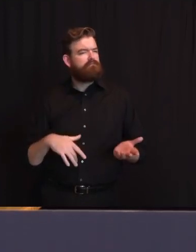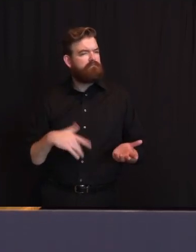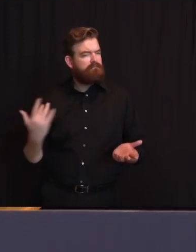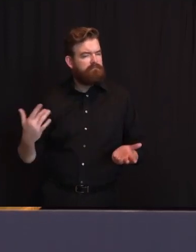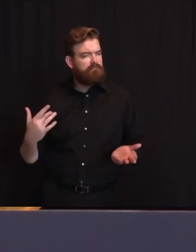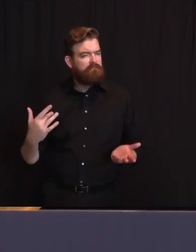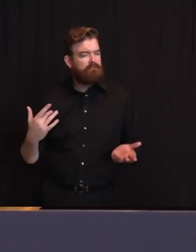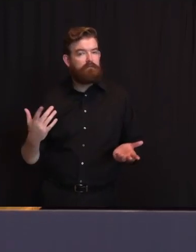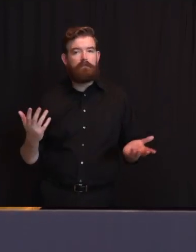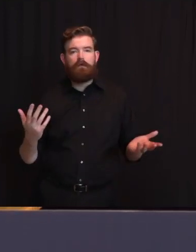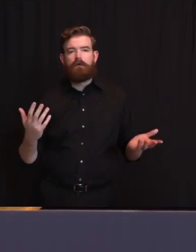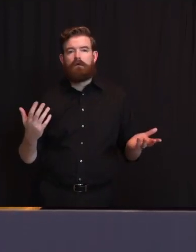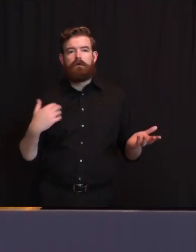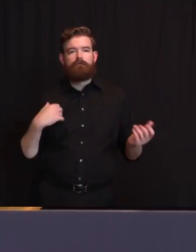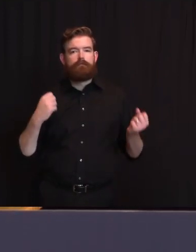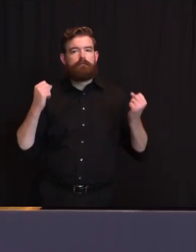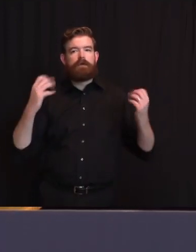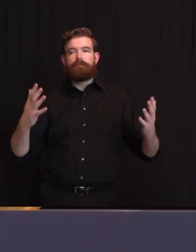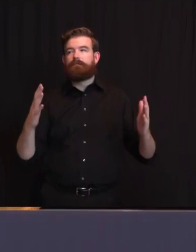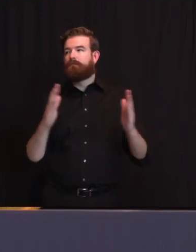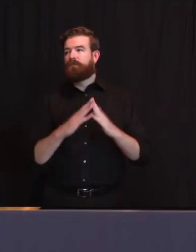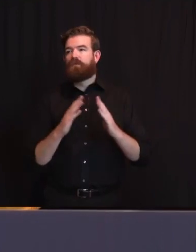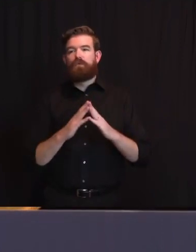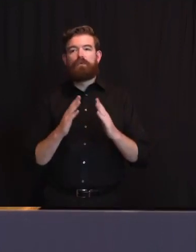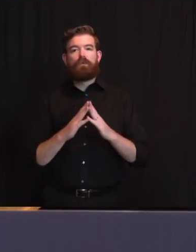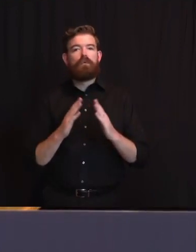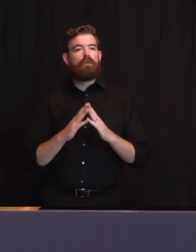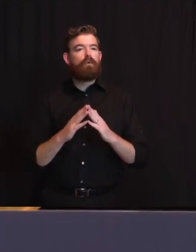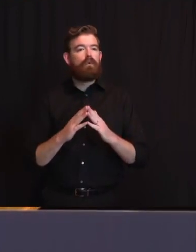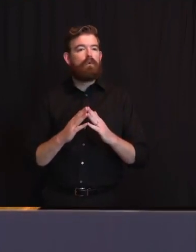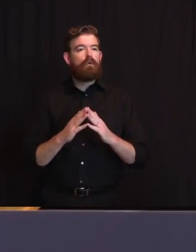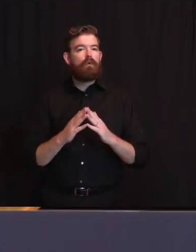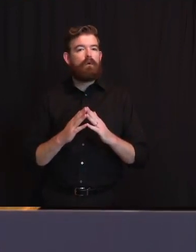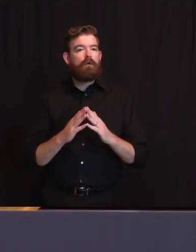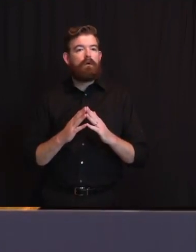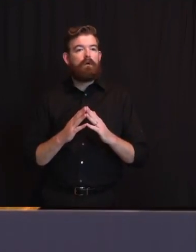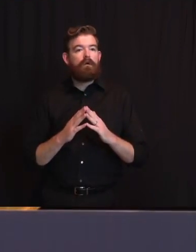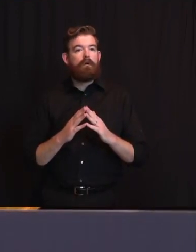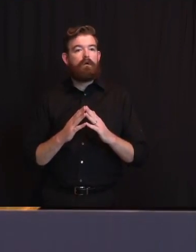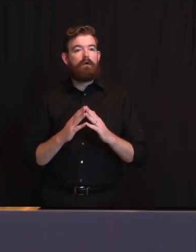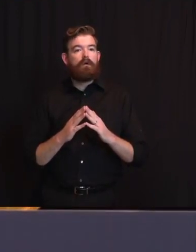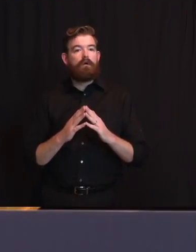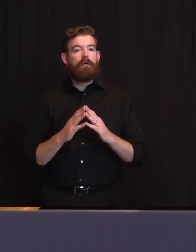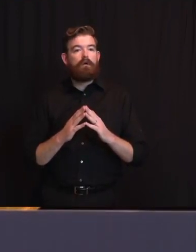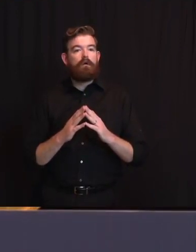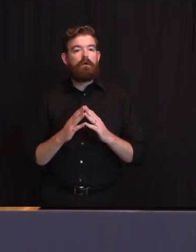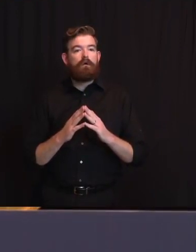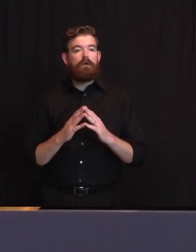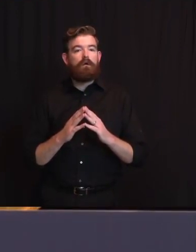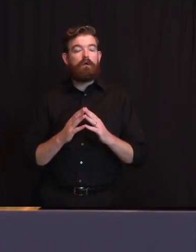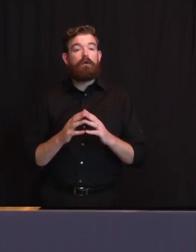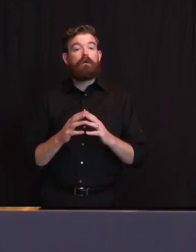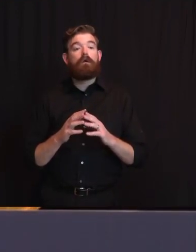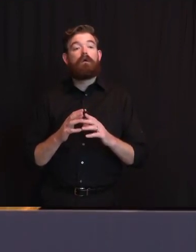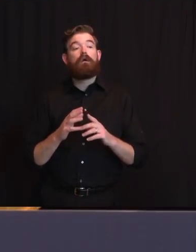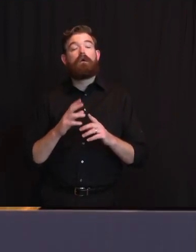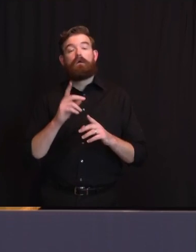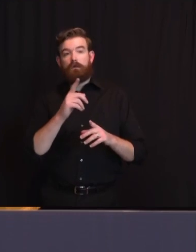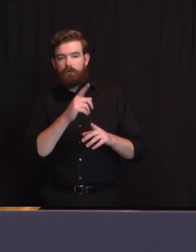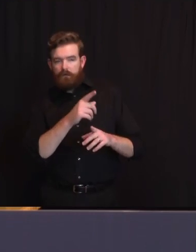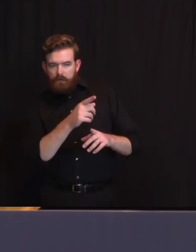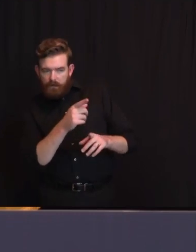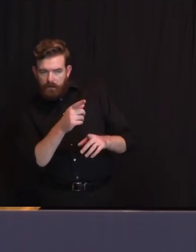of communities that fall below that line. And I think we've said that before. I'm not sure we're unique, but we're virtually unique in that respect in terms